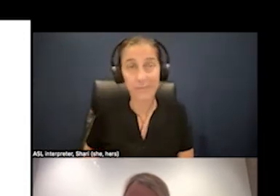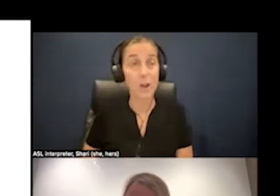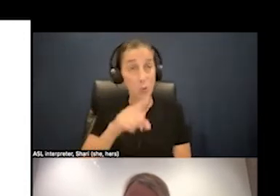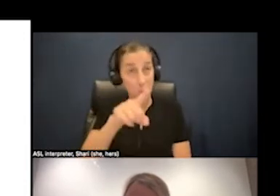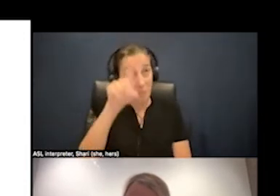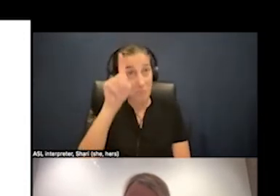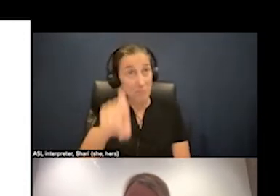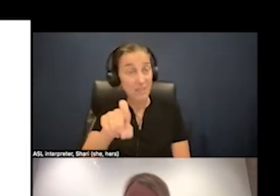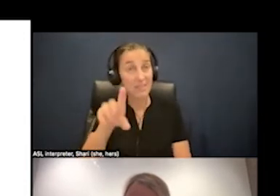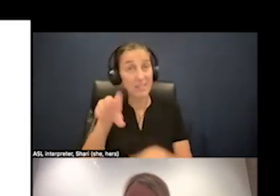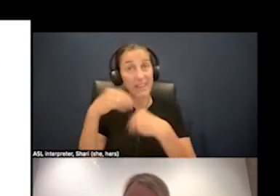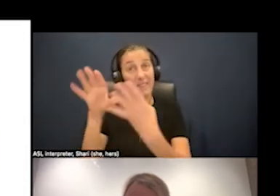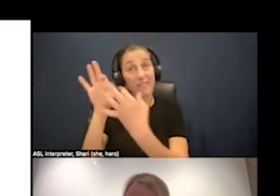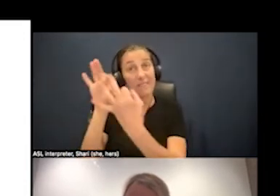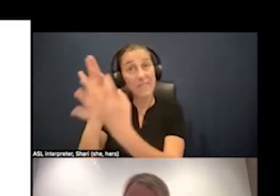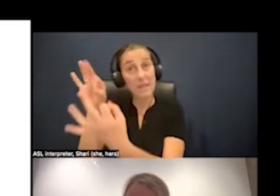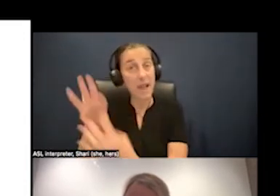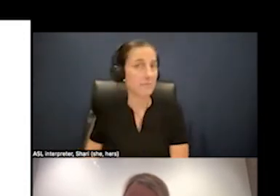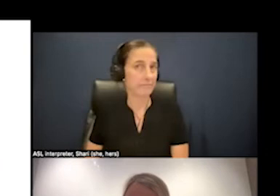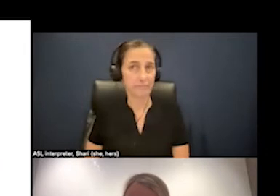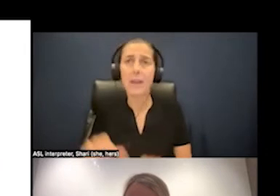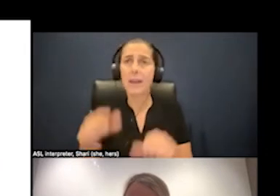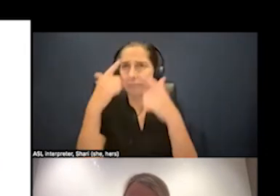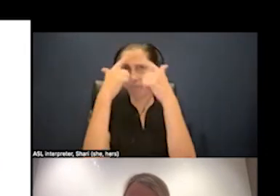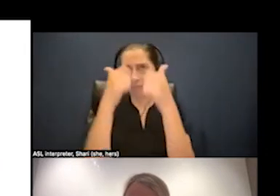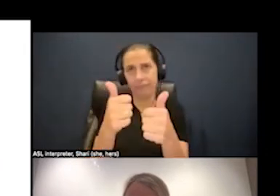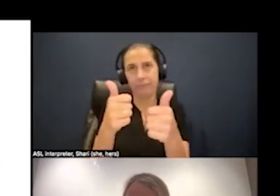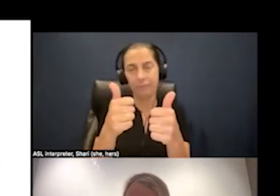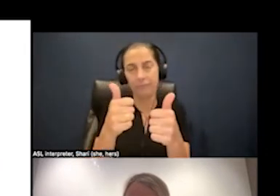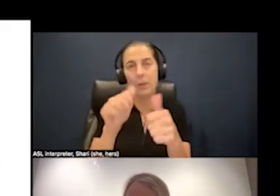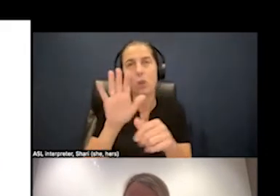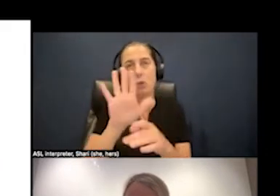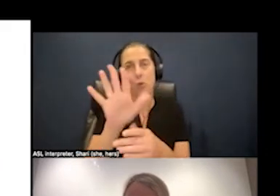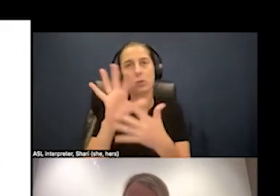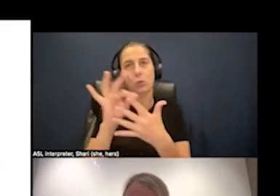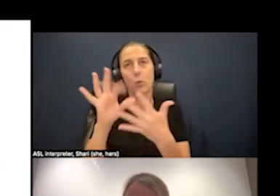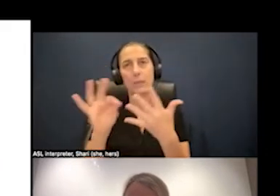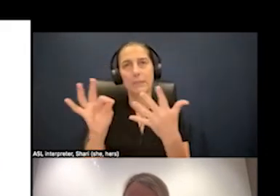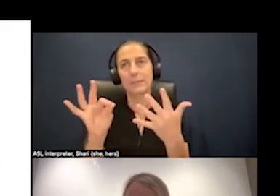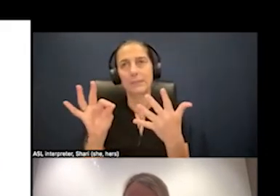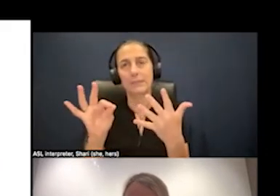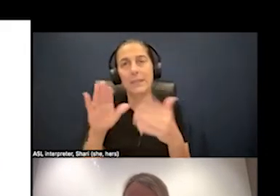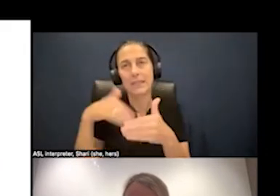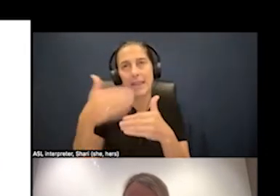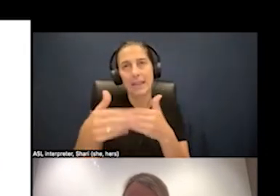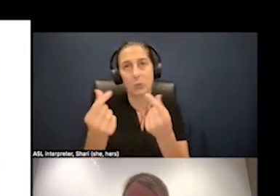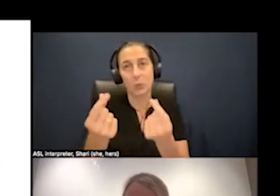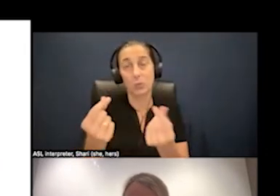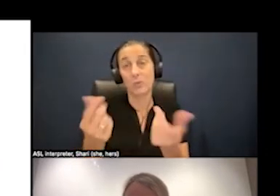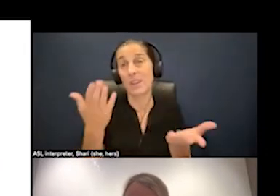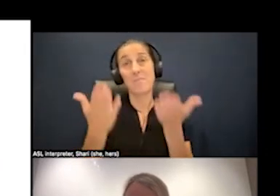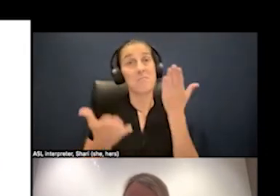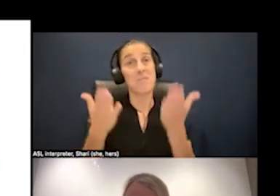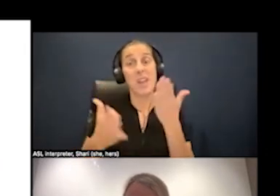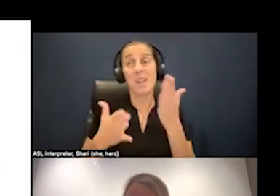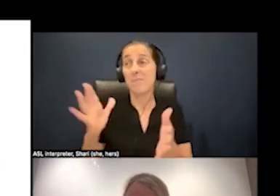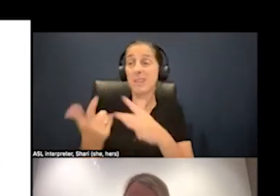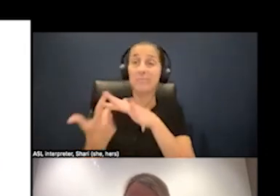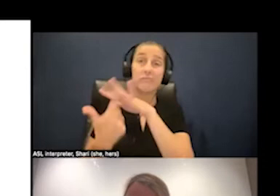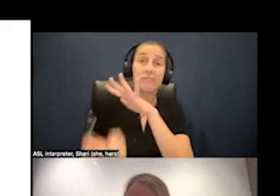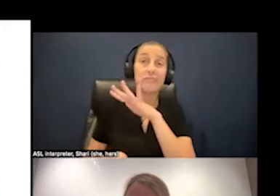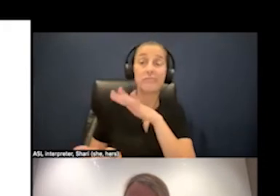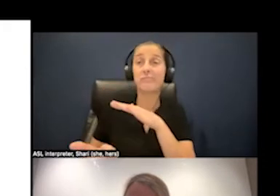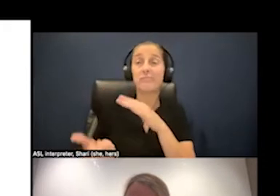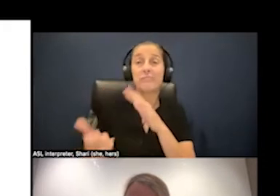choice what you would like to do as your next steps. If that means, ghosting that provider, disappearing from